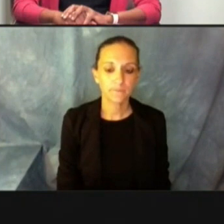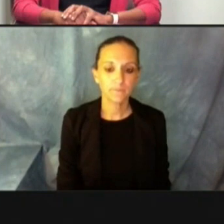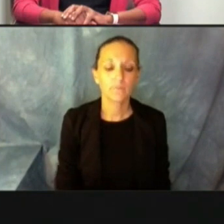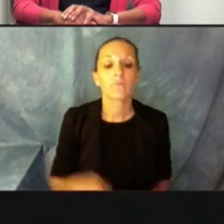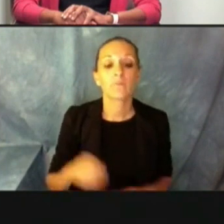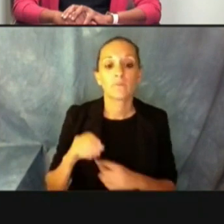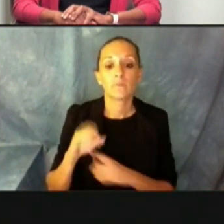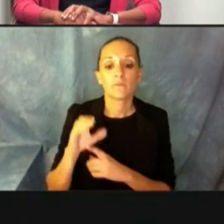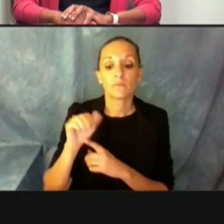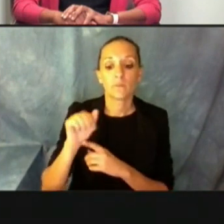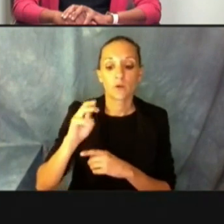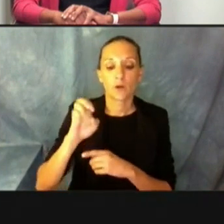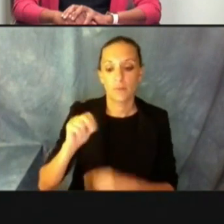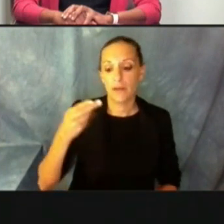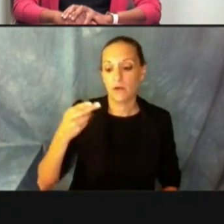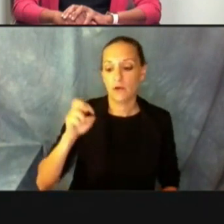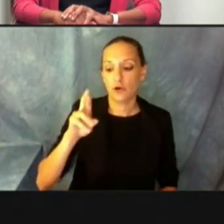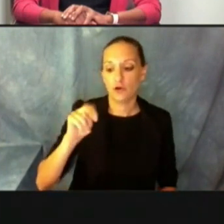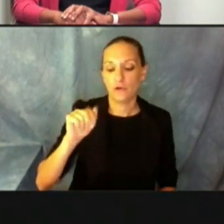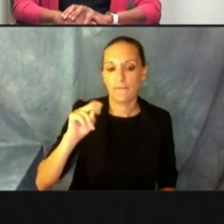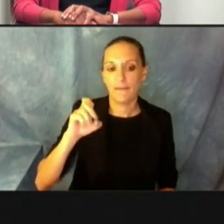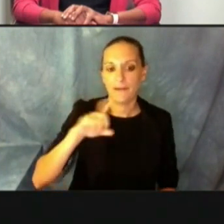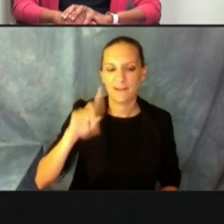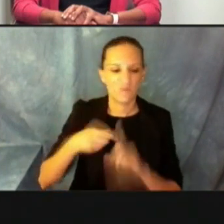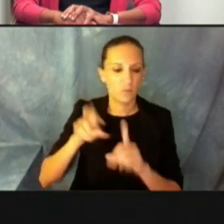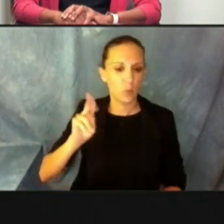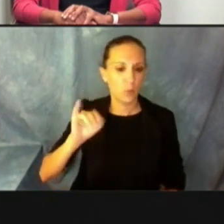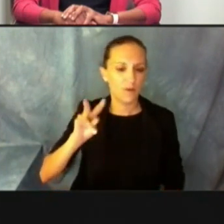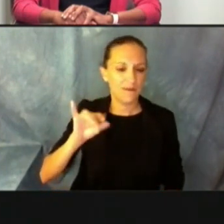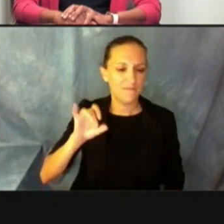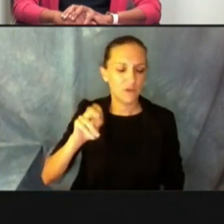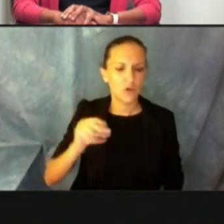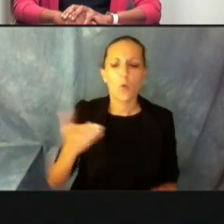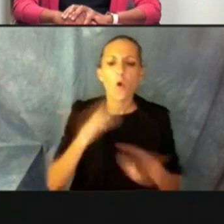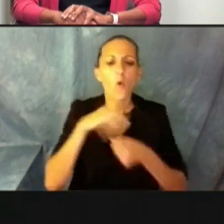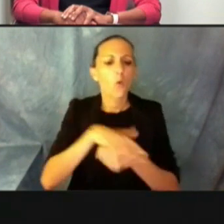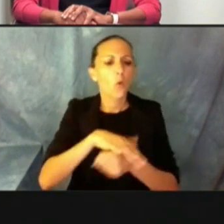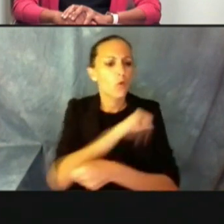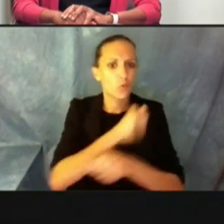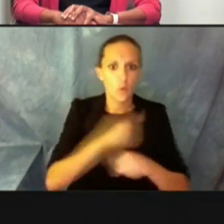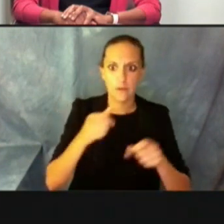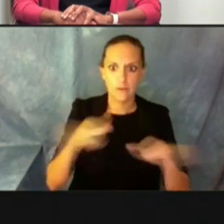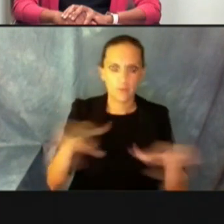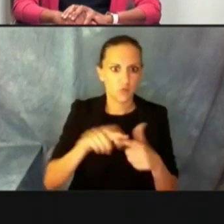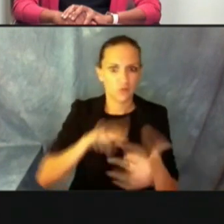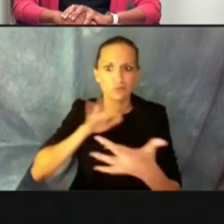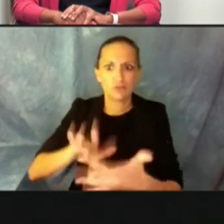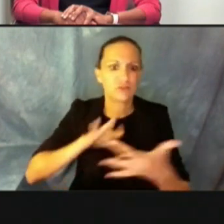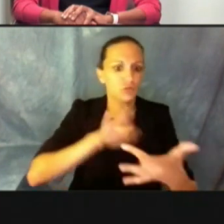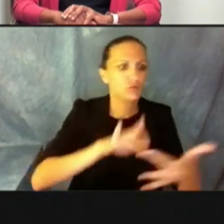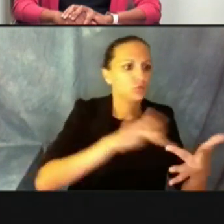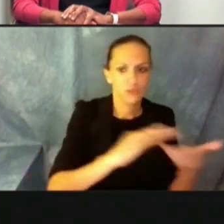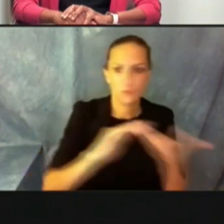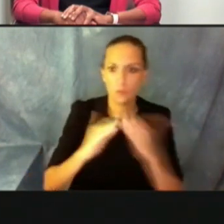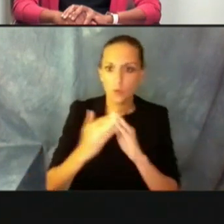Carmen Hernandez from Univision. What are local authorities doing to reach communities with low vaccination rates?